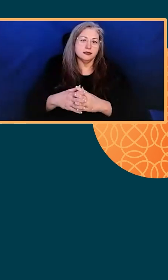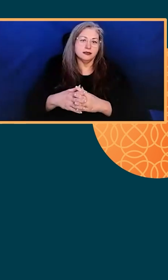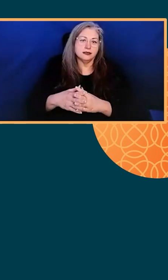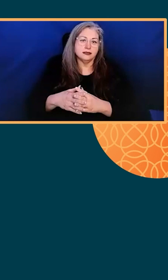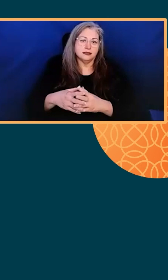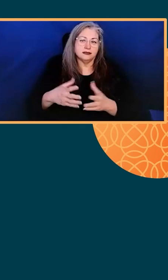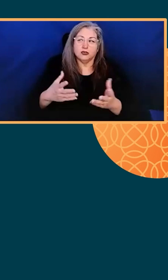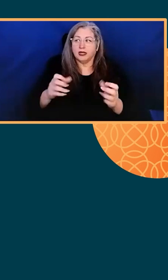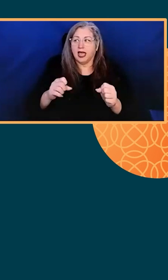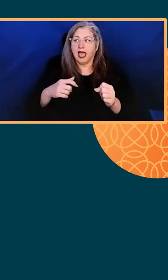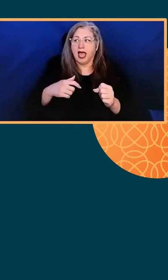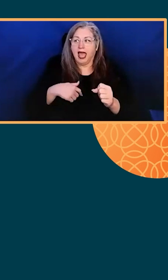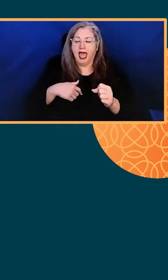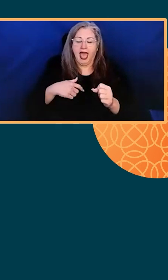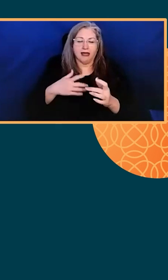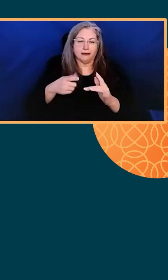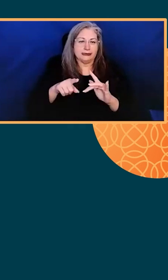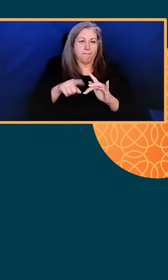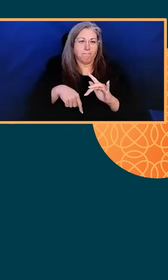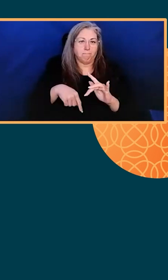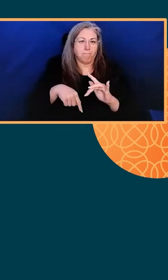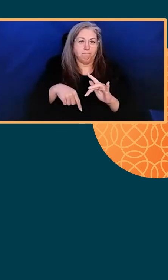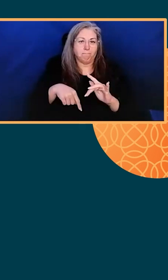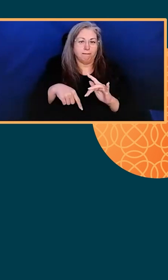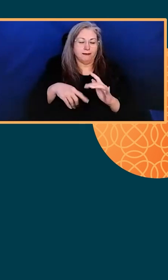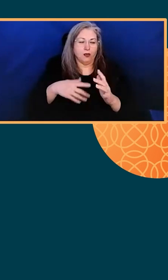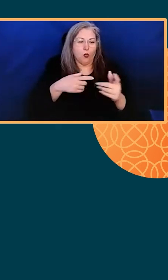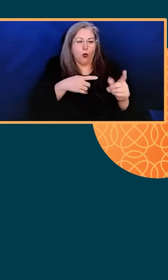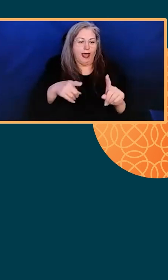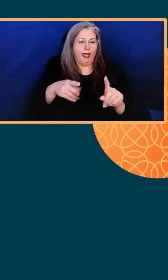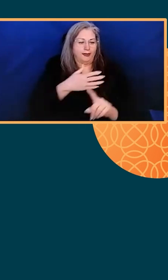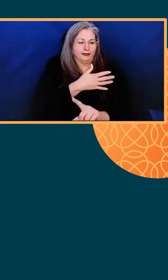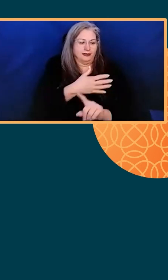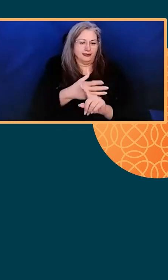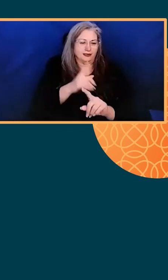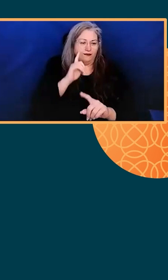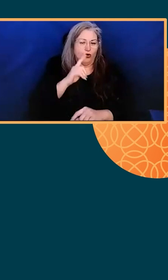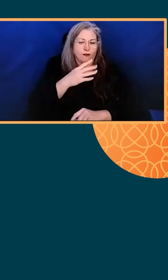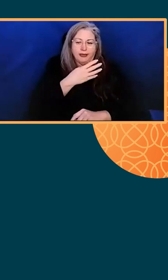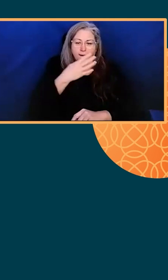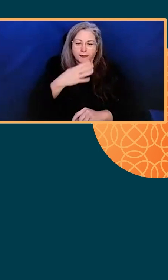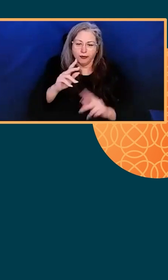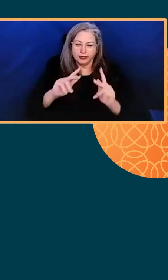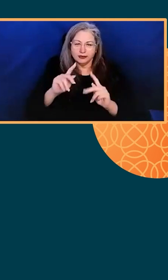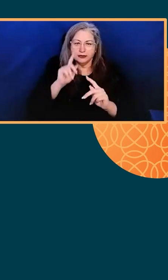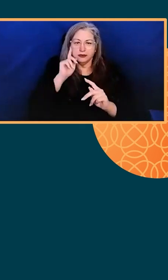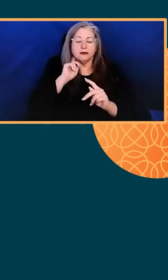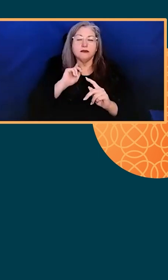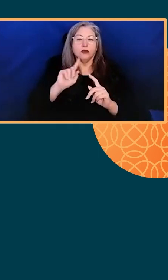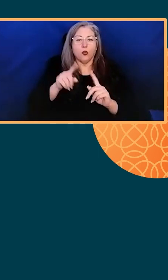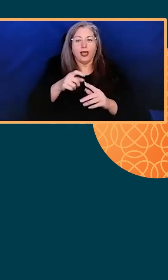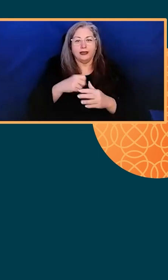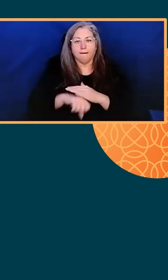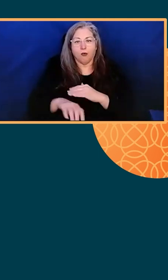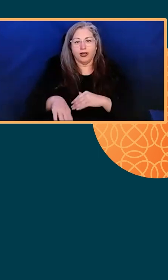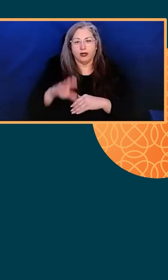And yeah, I just kind of bypassed what happens to immigrants when they're born and